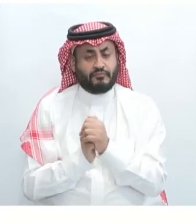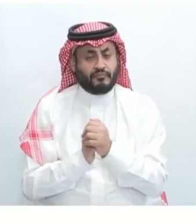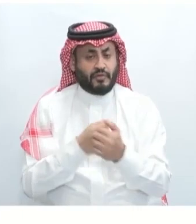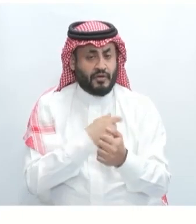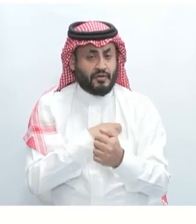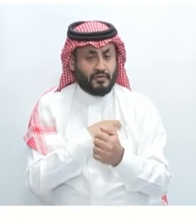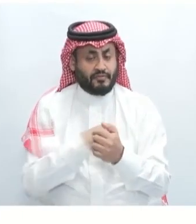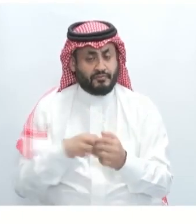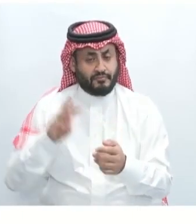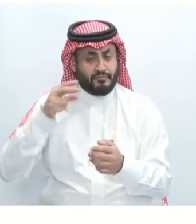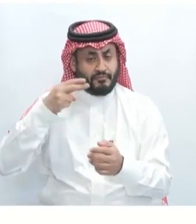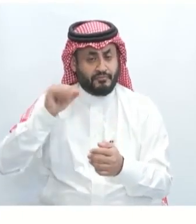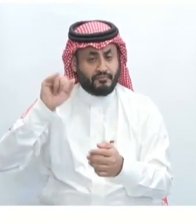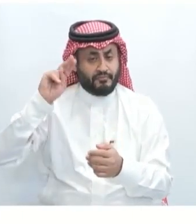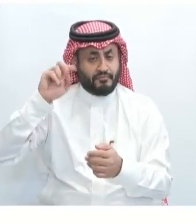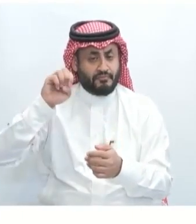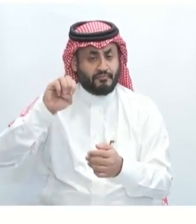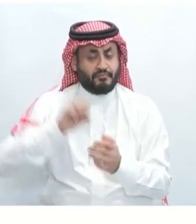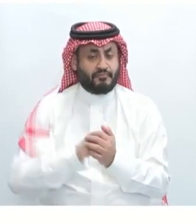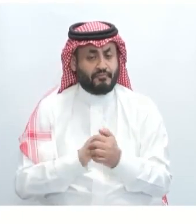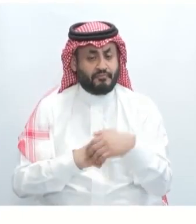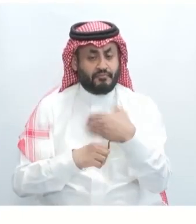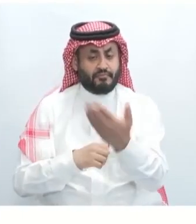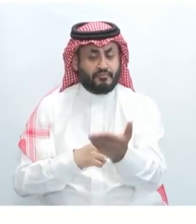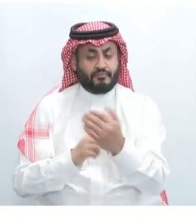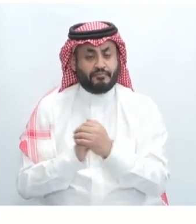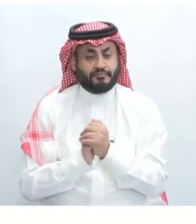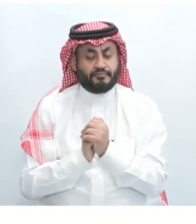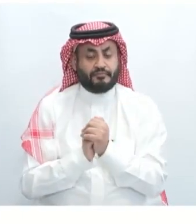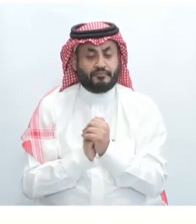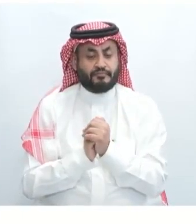they white? What does it mean, white? This